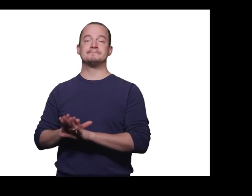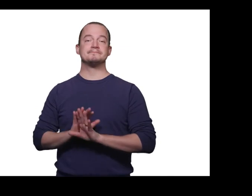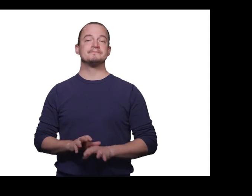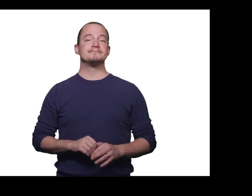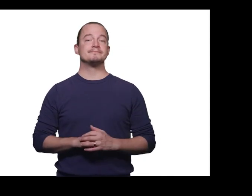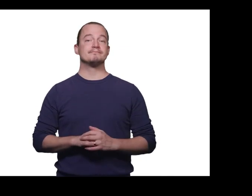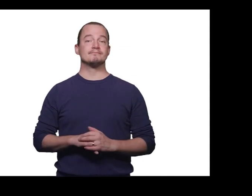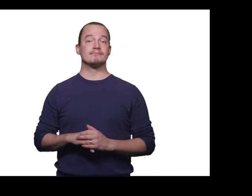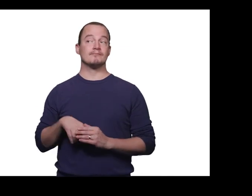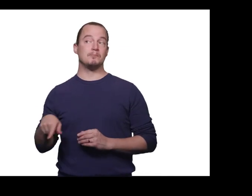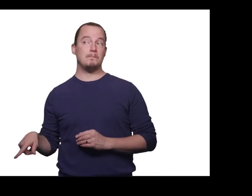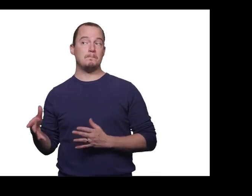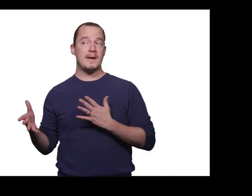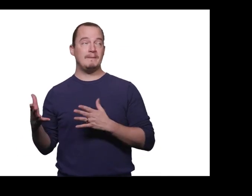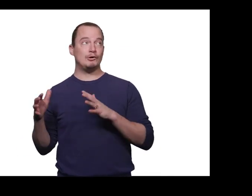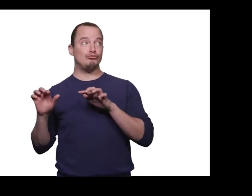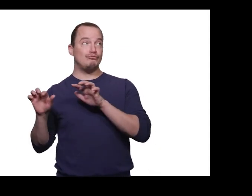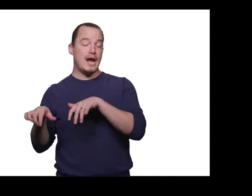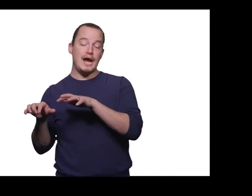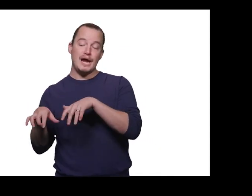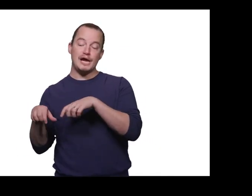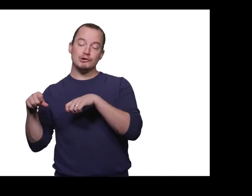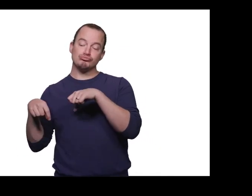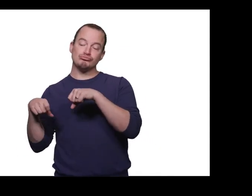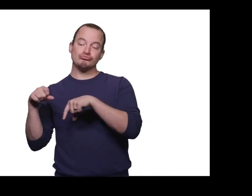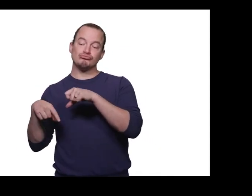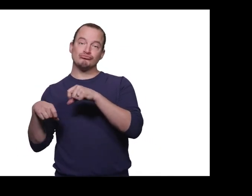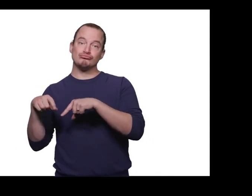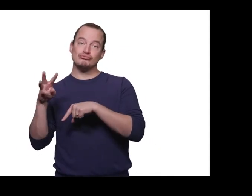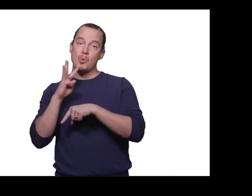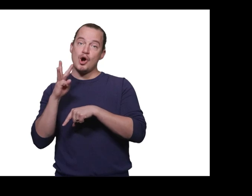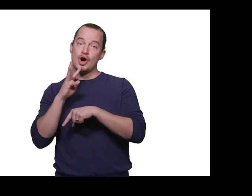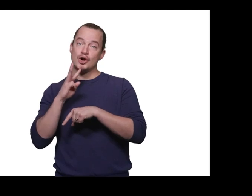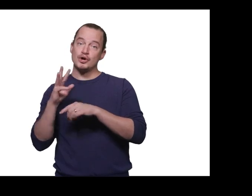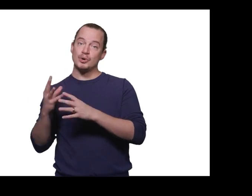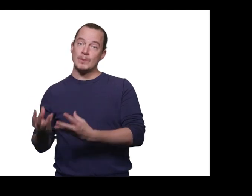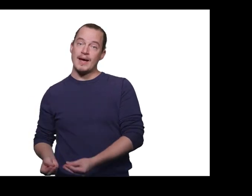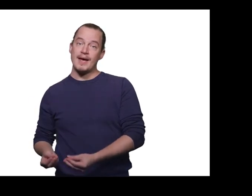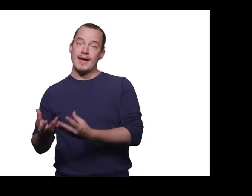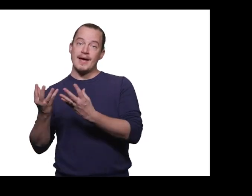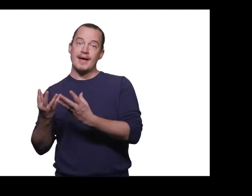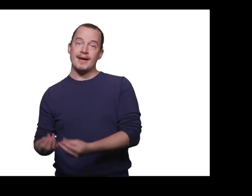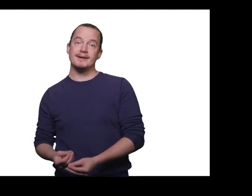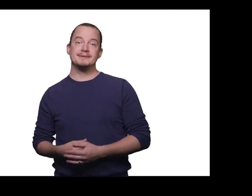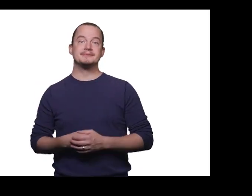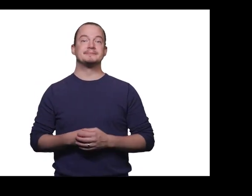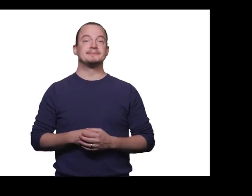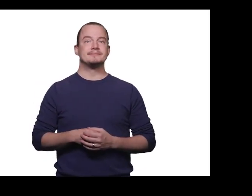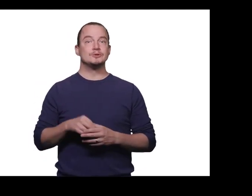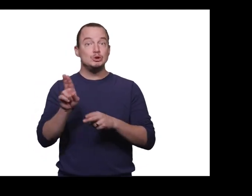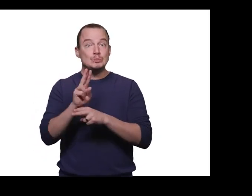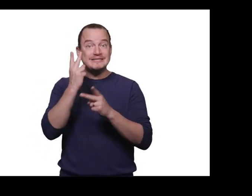soil. That sunflower might get some rain. That sunflower